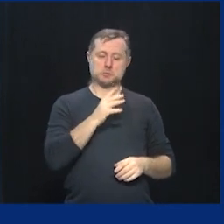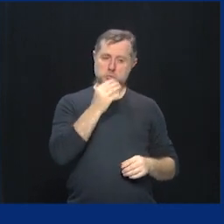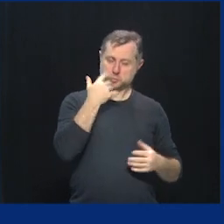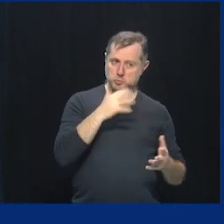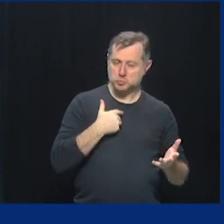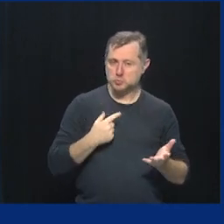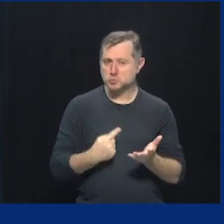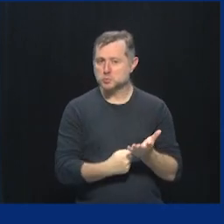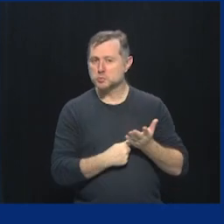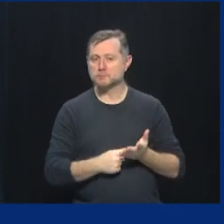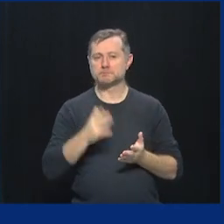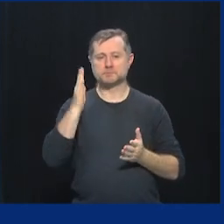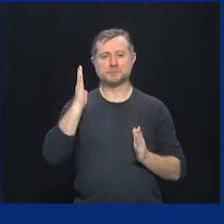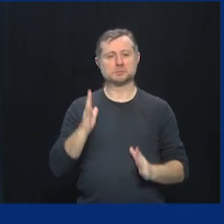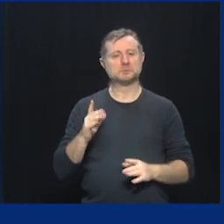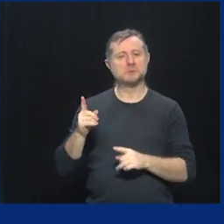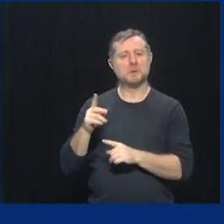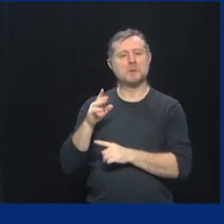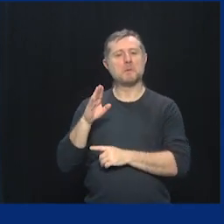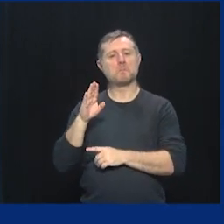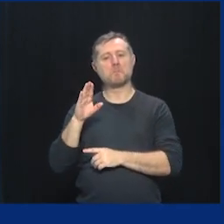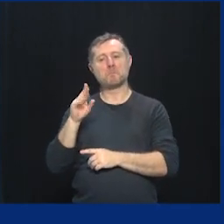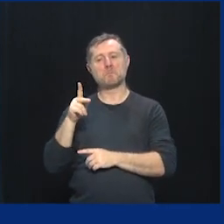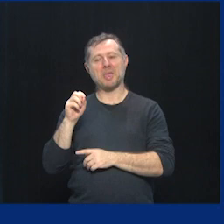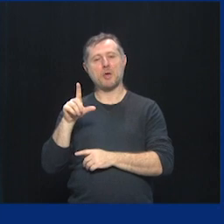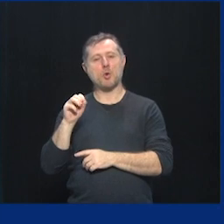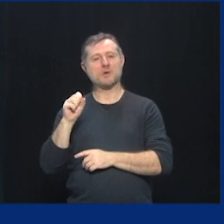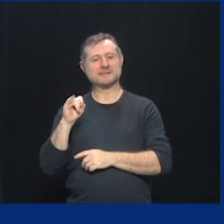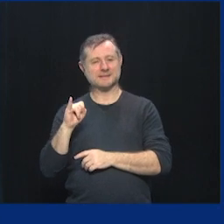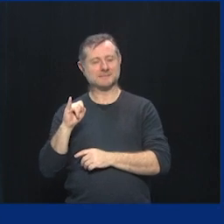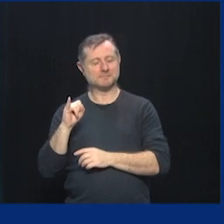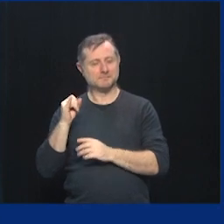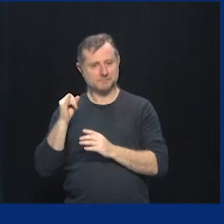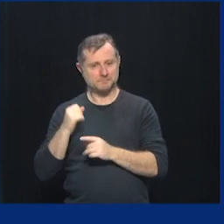Pelosi to make sure that we work very closely